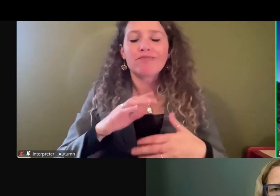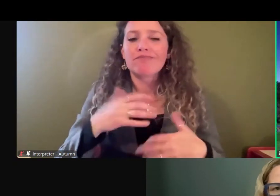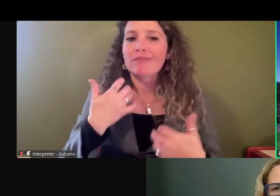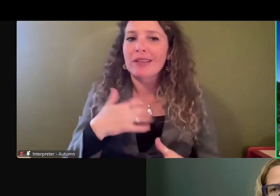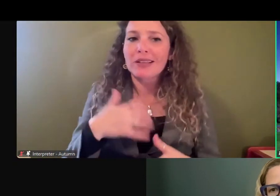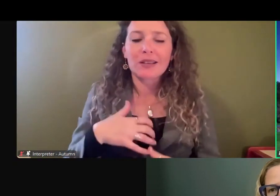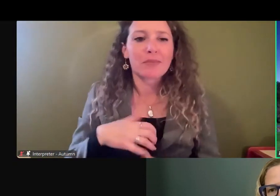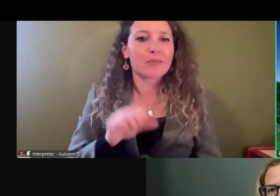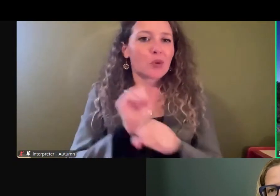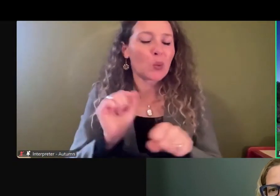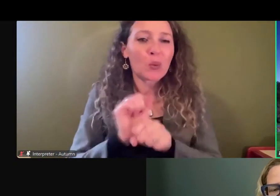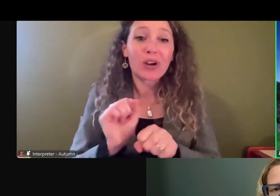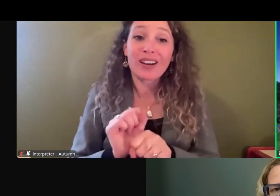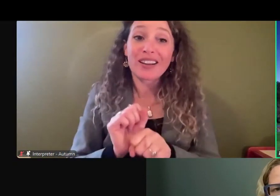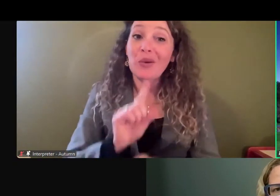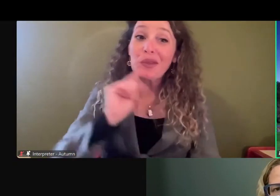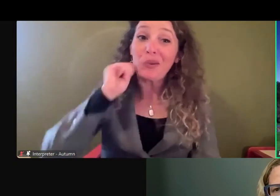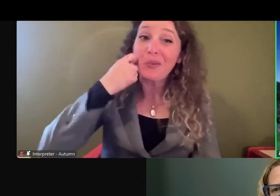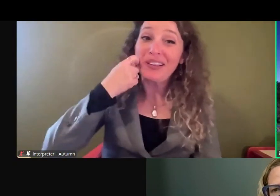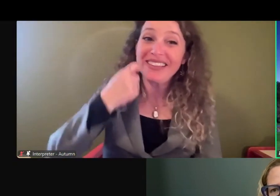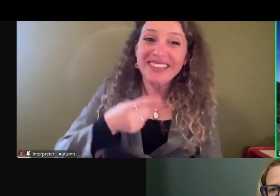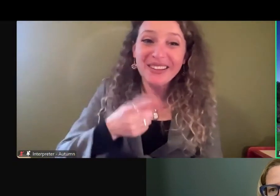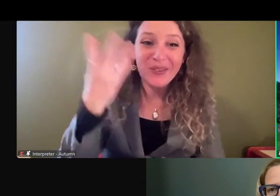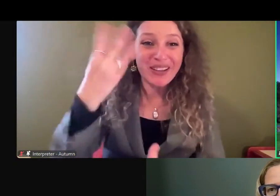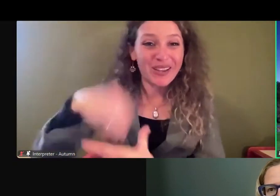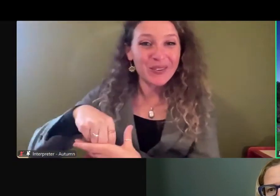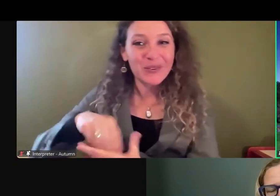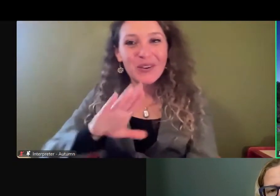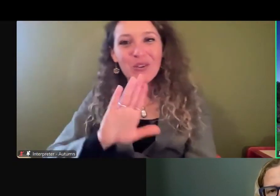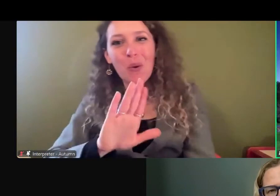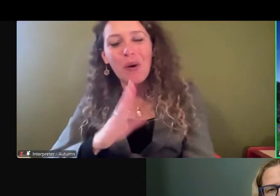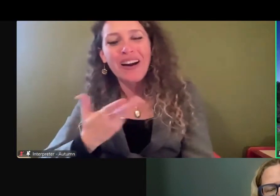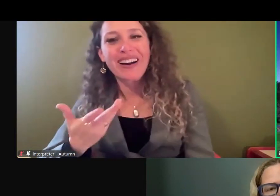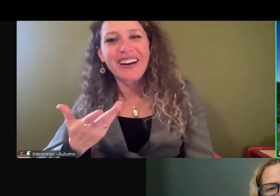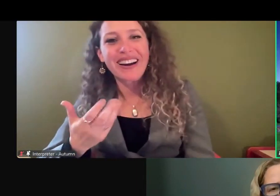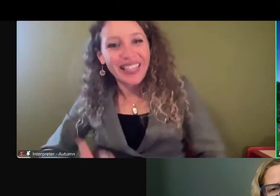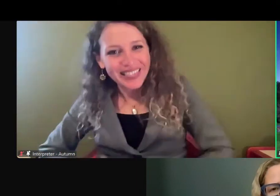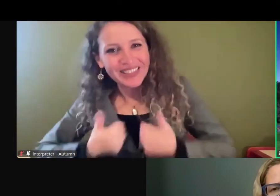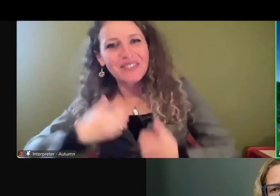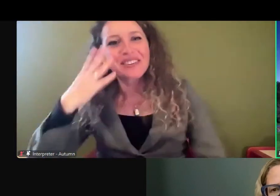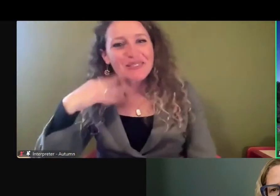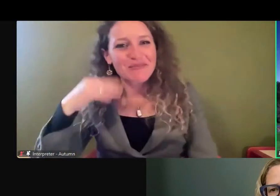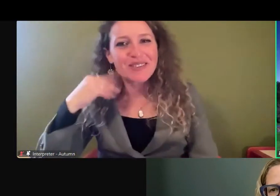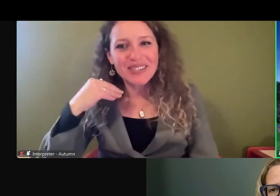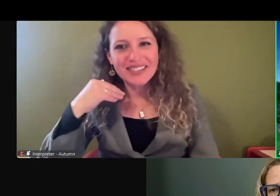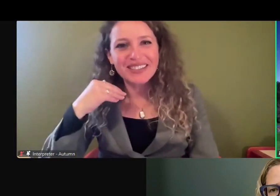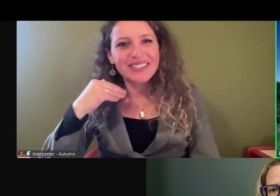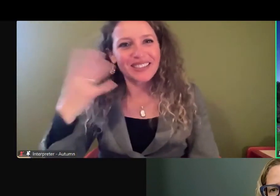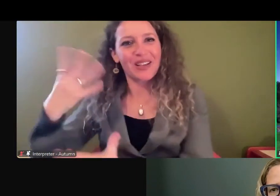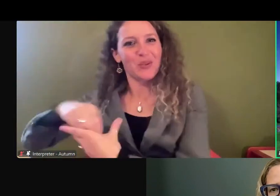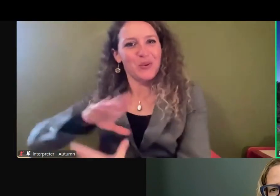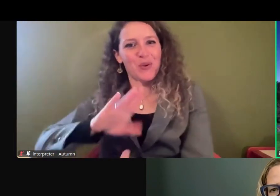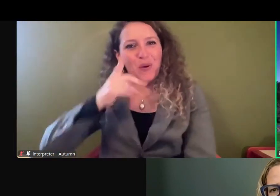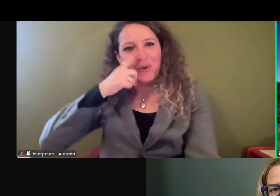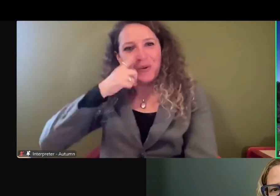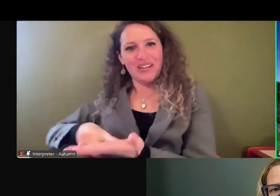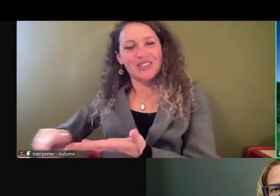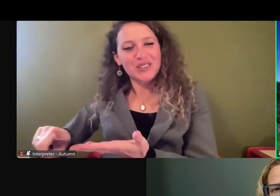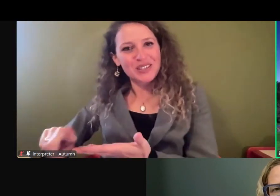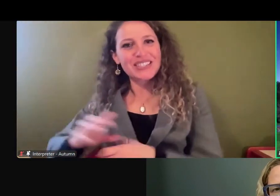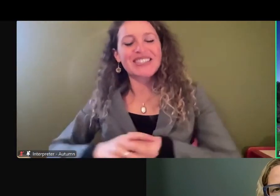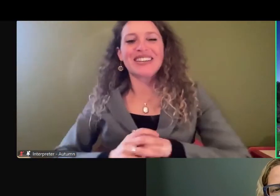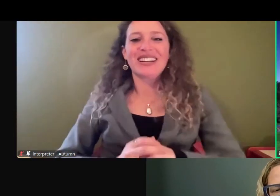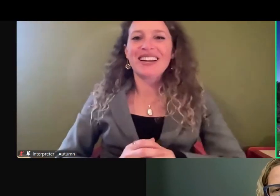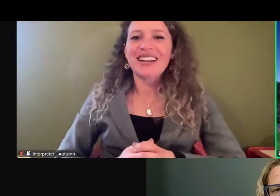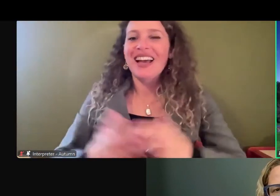and frankly cool that you incorporate your lived experience into your research and